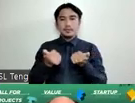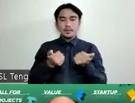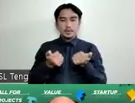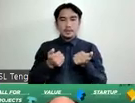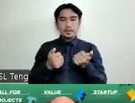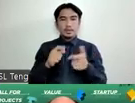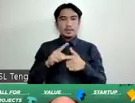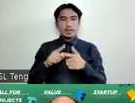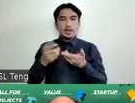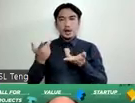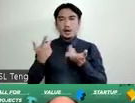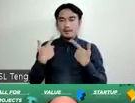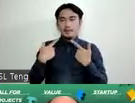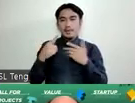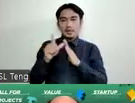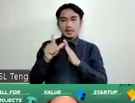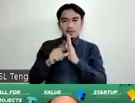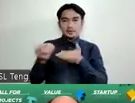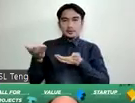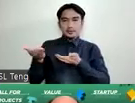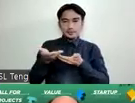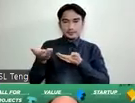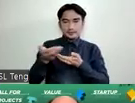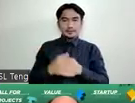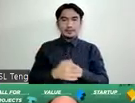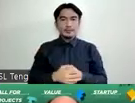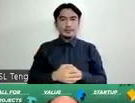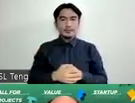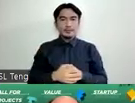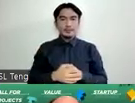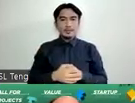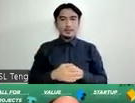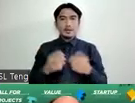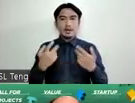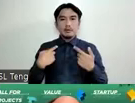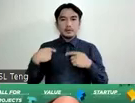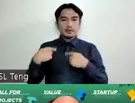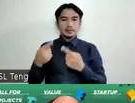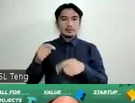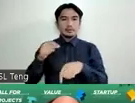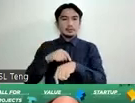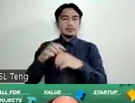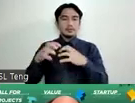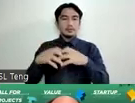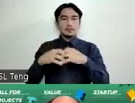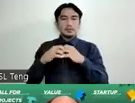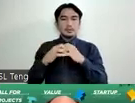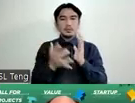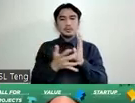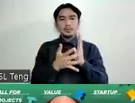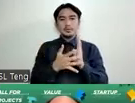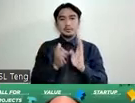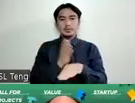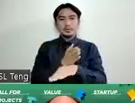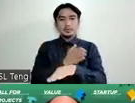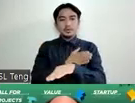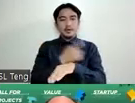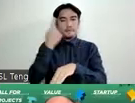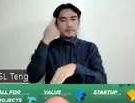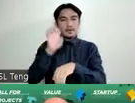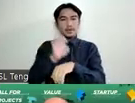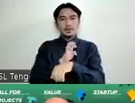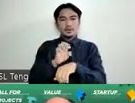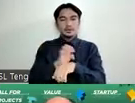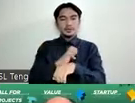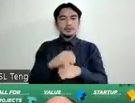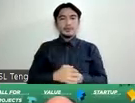counseling services, all needed during the developmental stage of technology entrepreneurs. So part